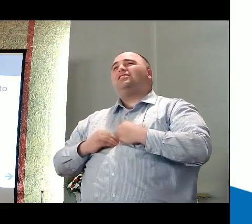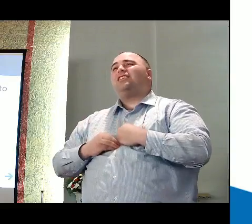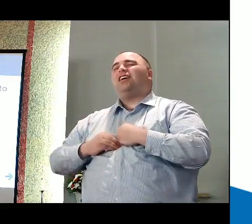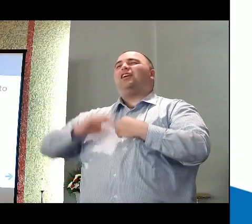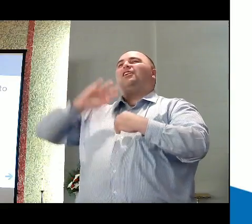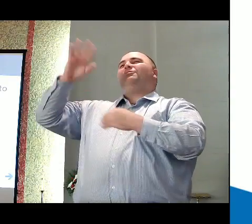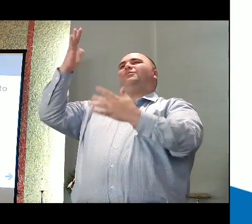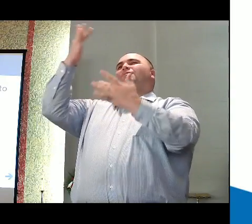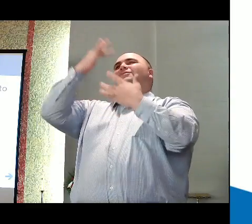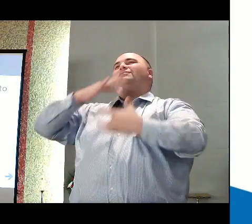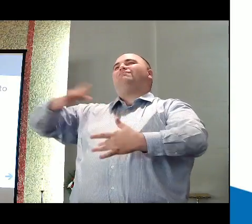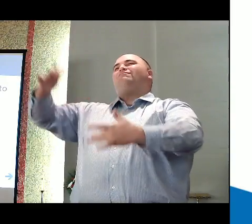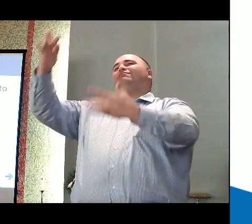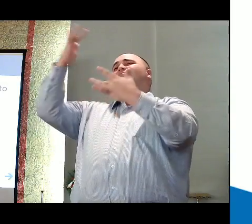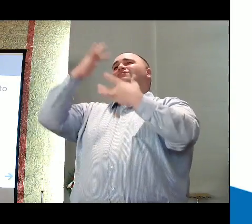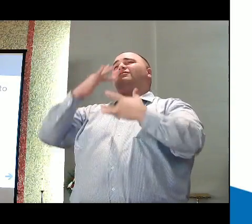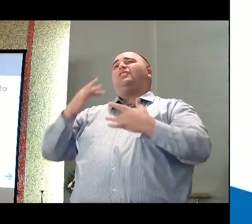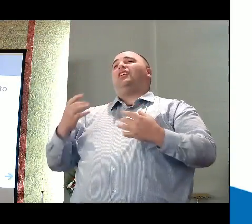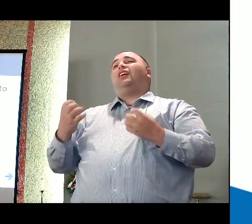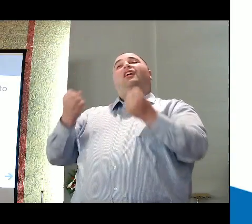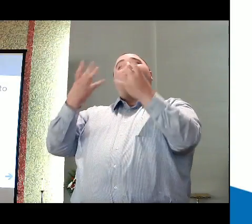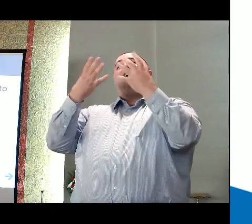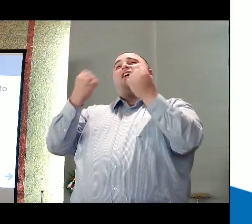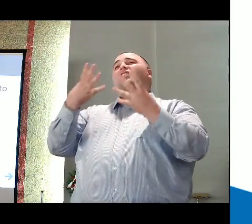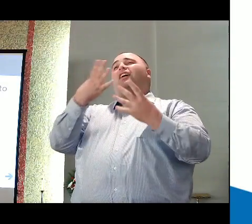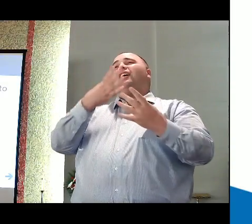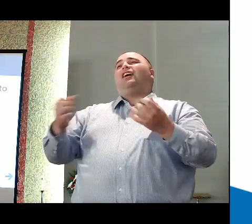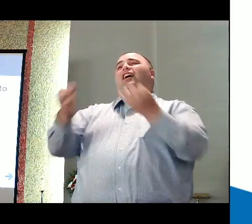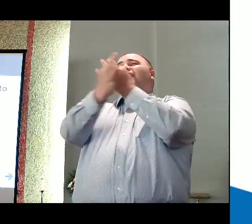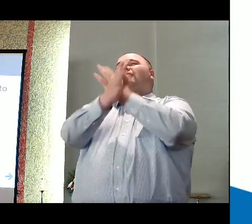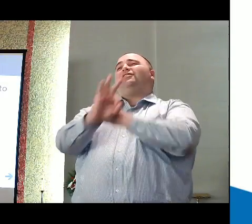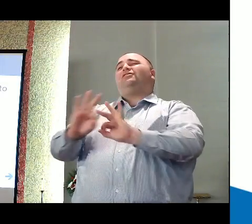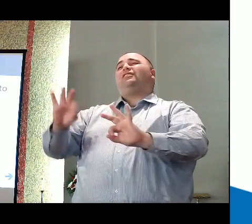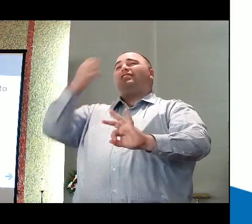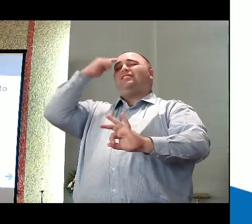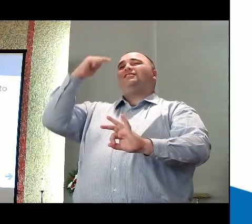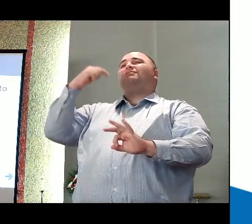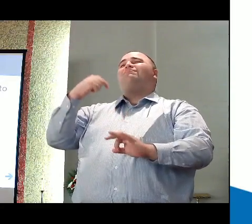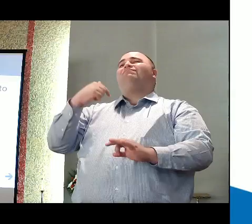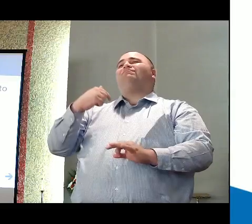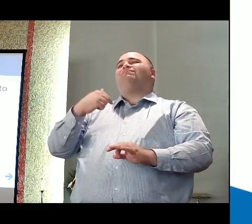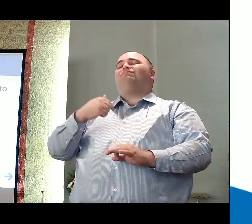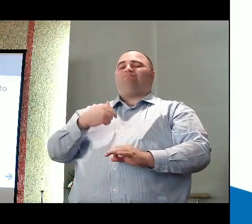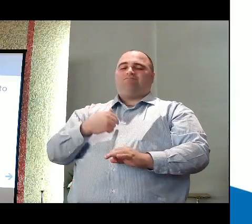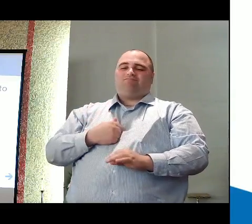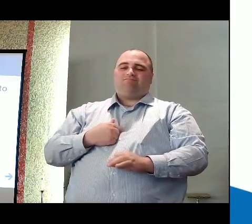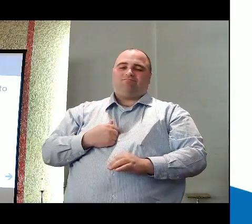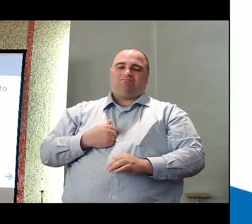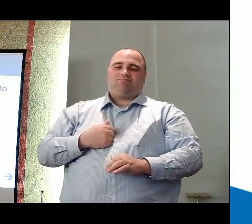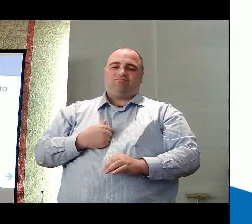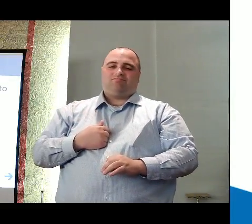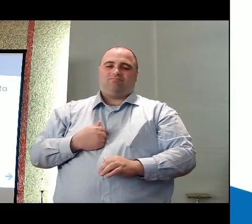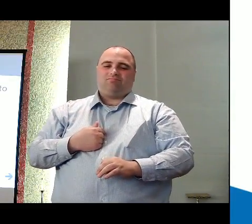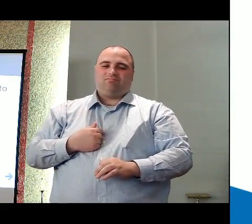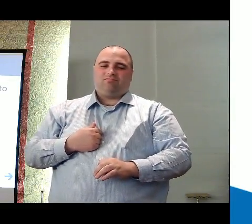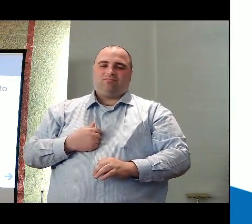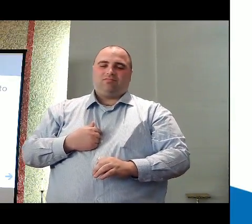to claim Your mercy immense and